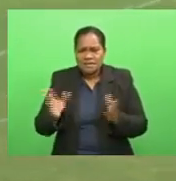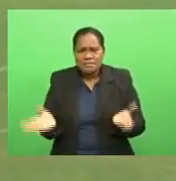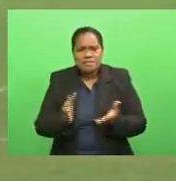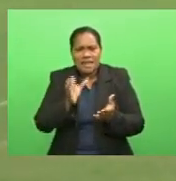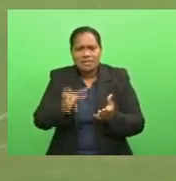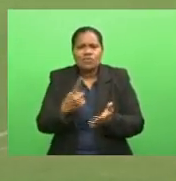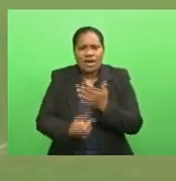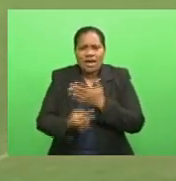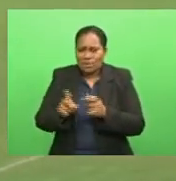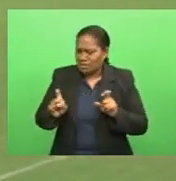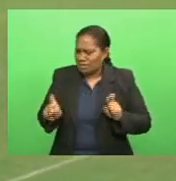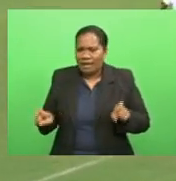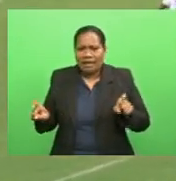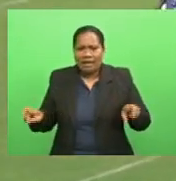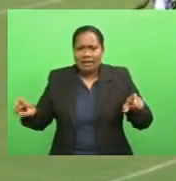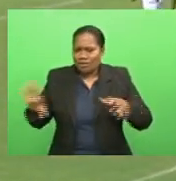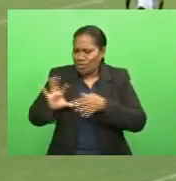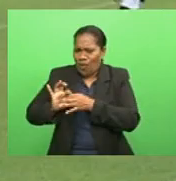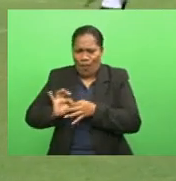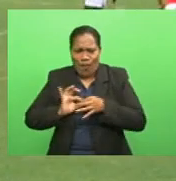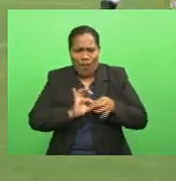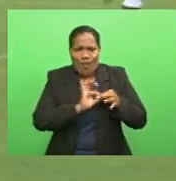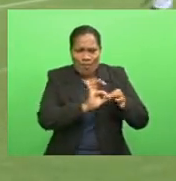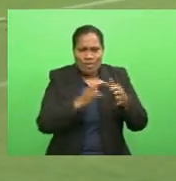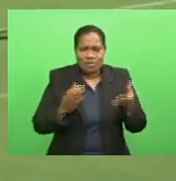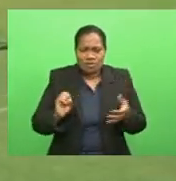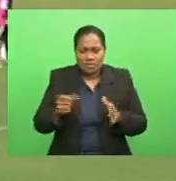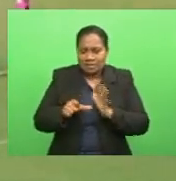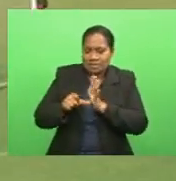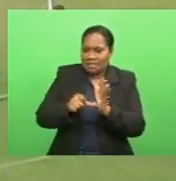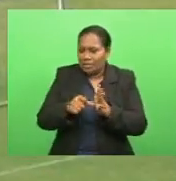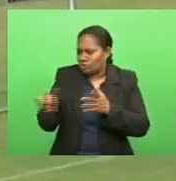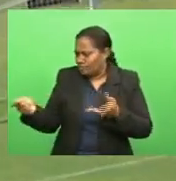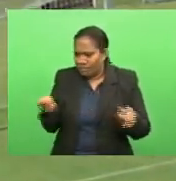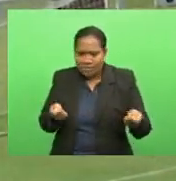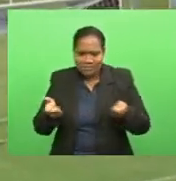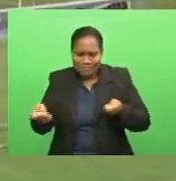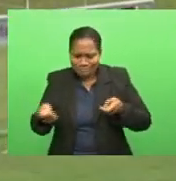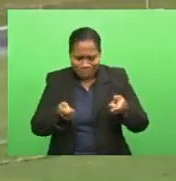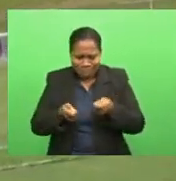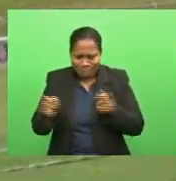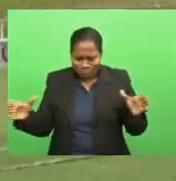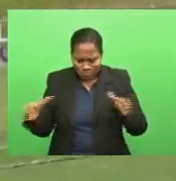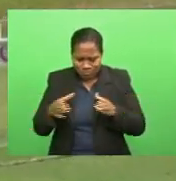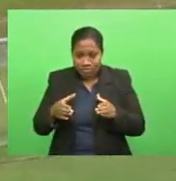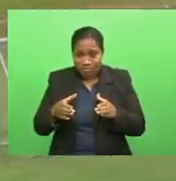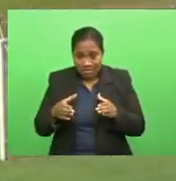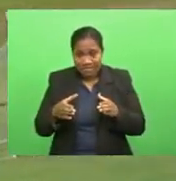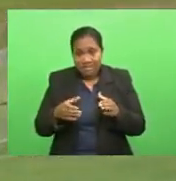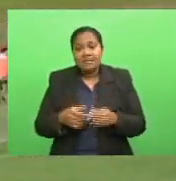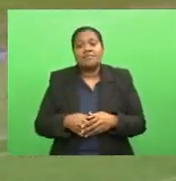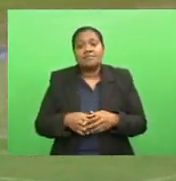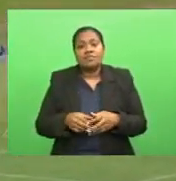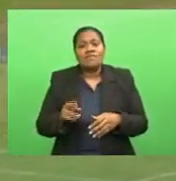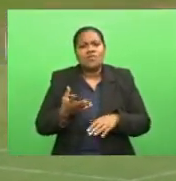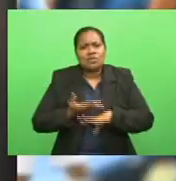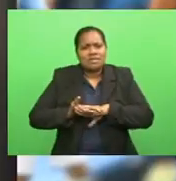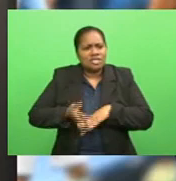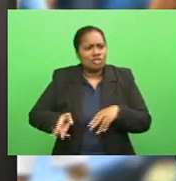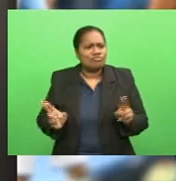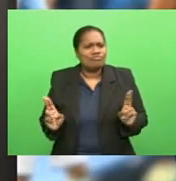villages. So it will be difficult to bring them back into the new normal